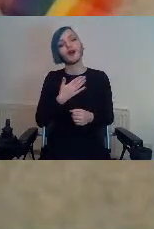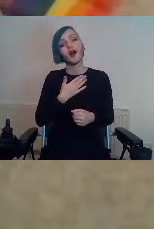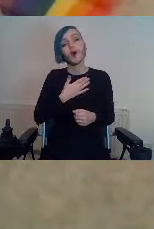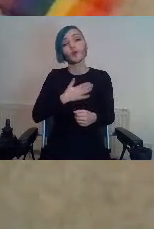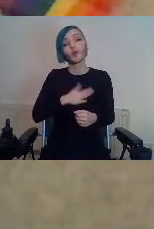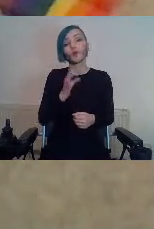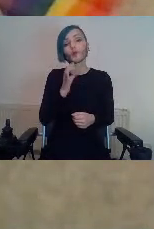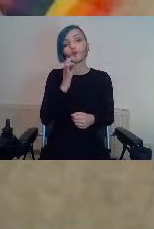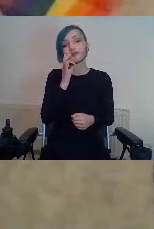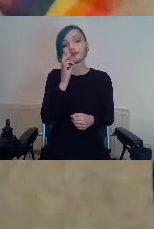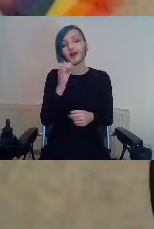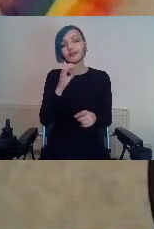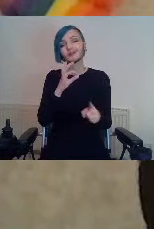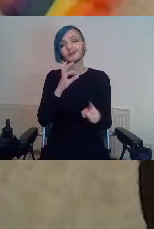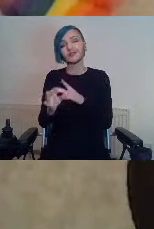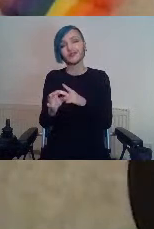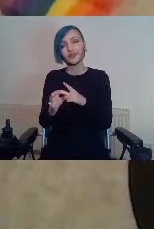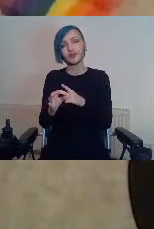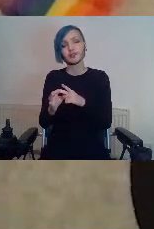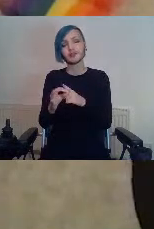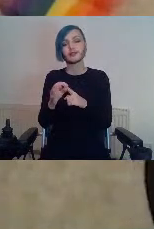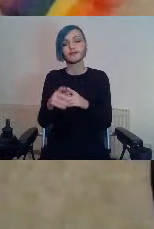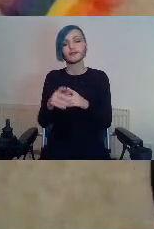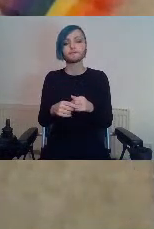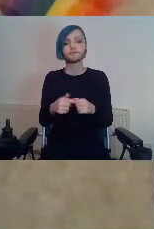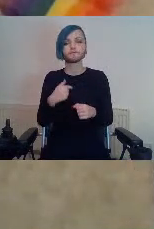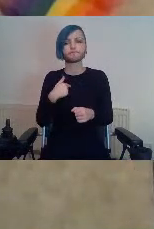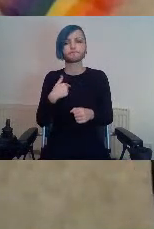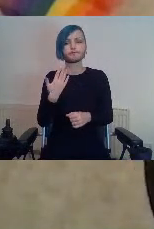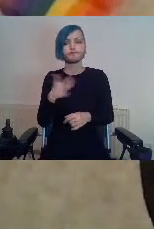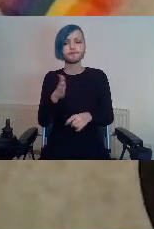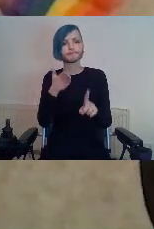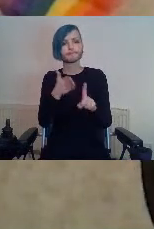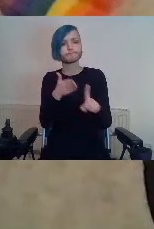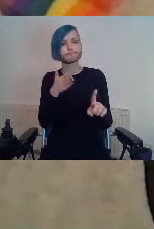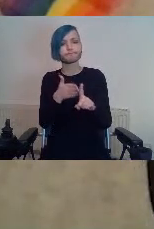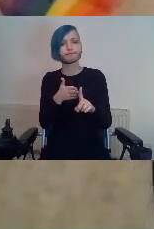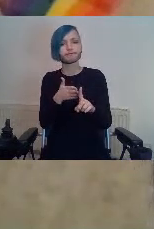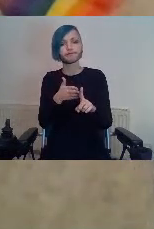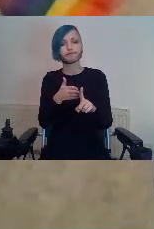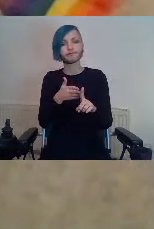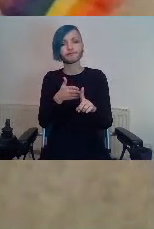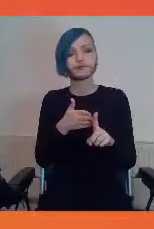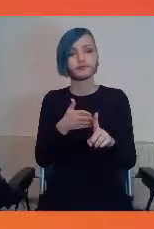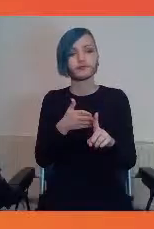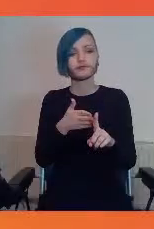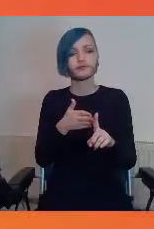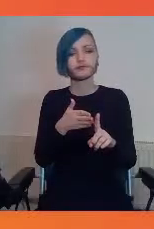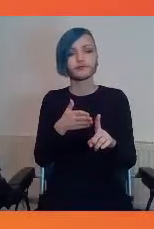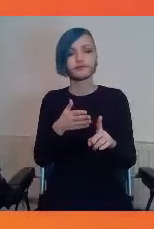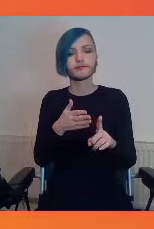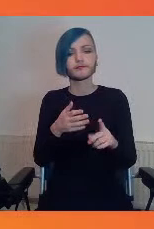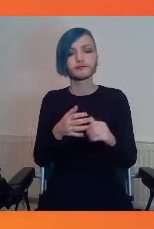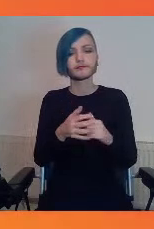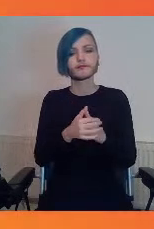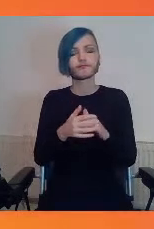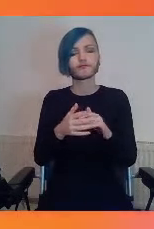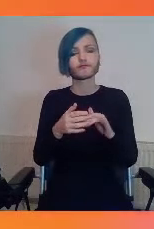particularly, I noticed that sometimes people can